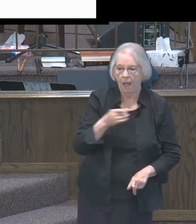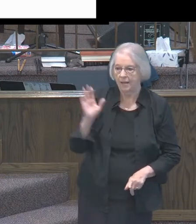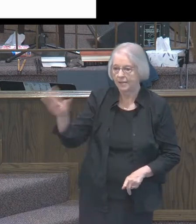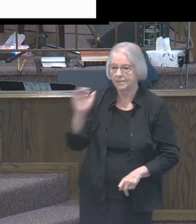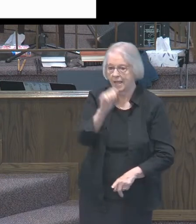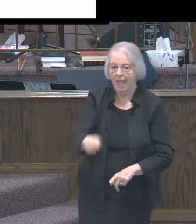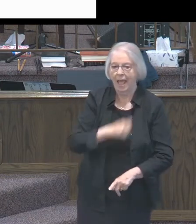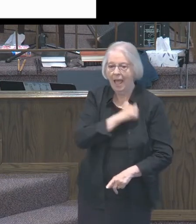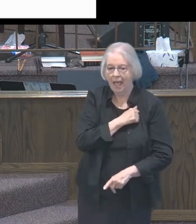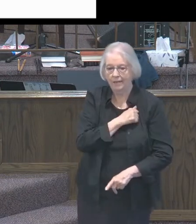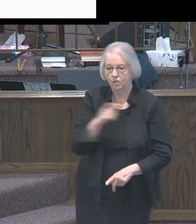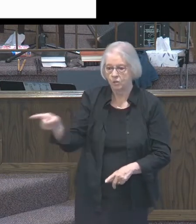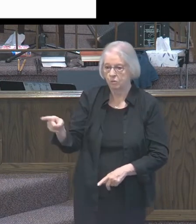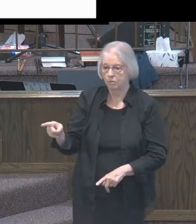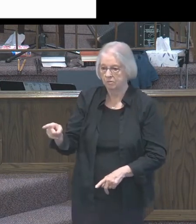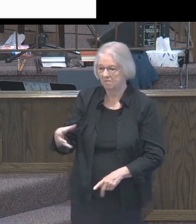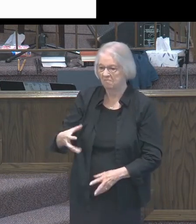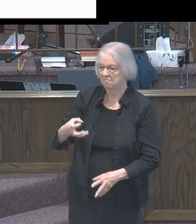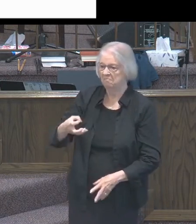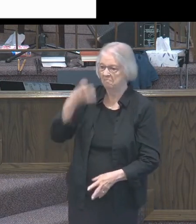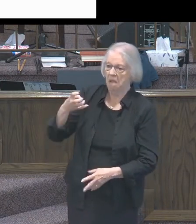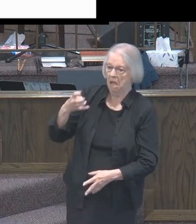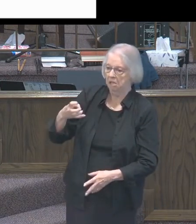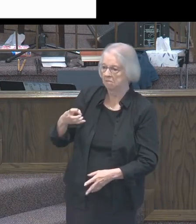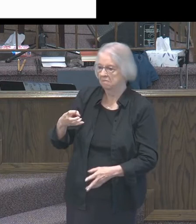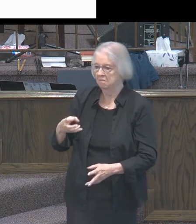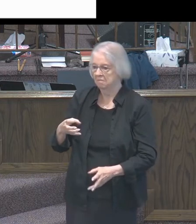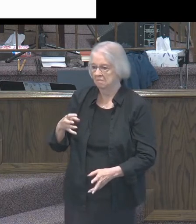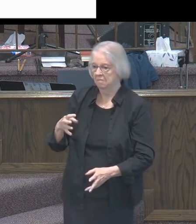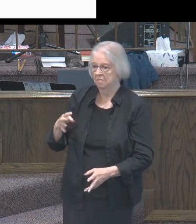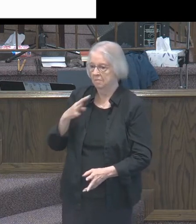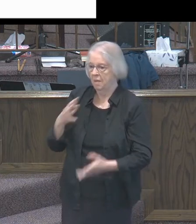That's one of the interpretations for that word, you empty head.